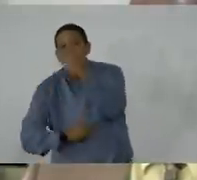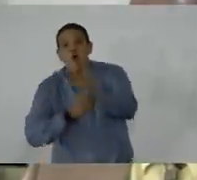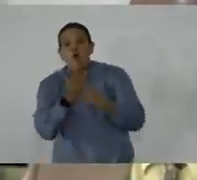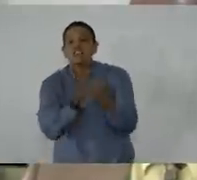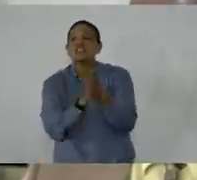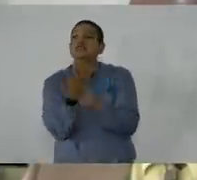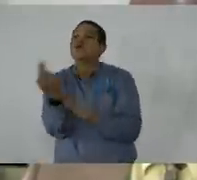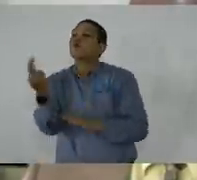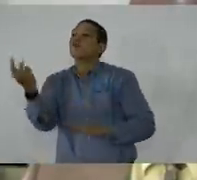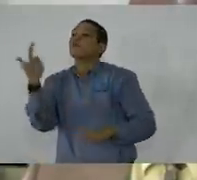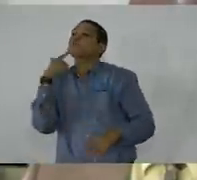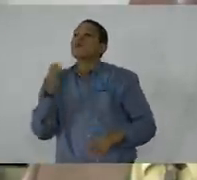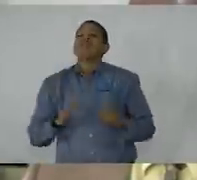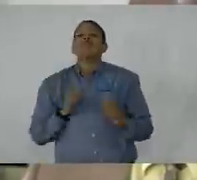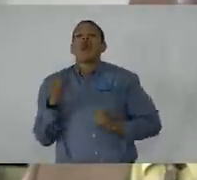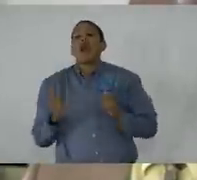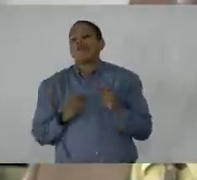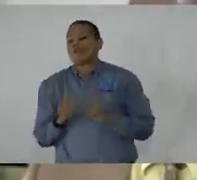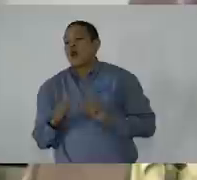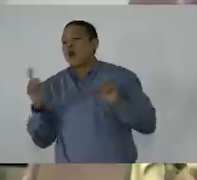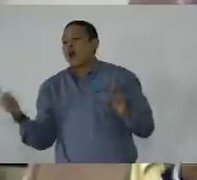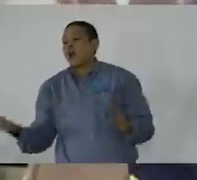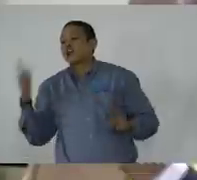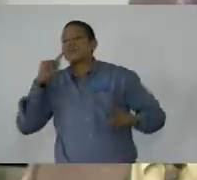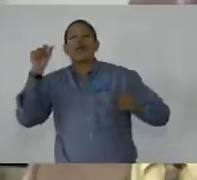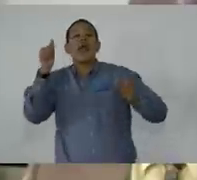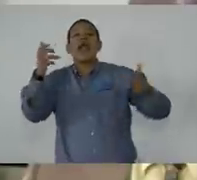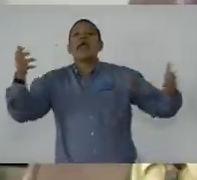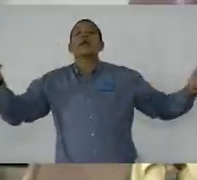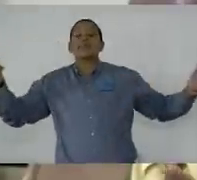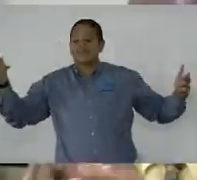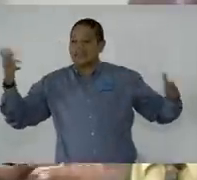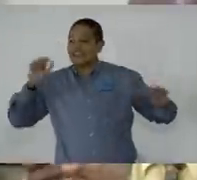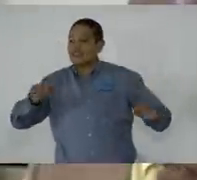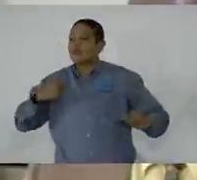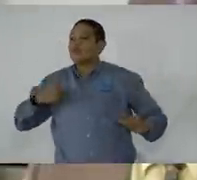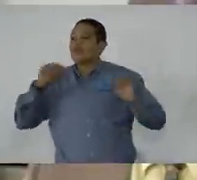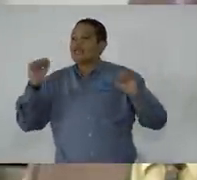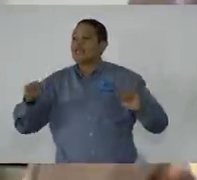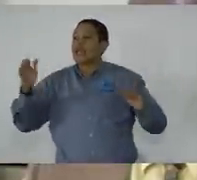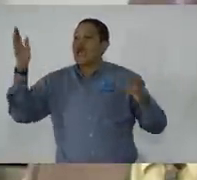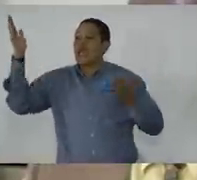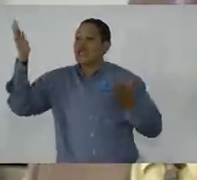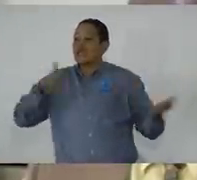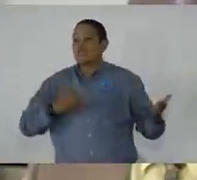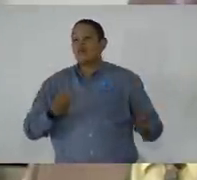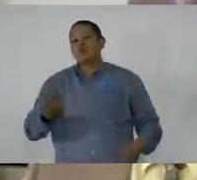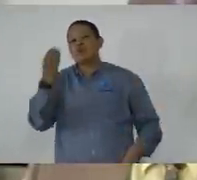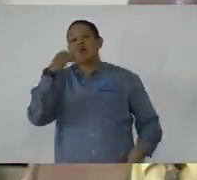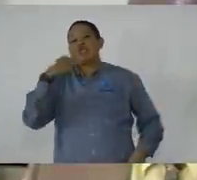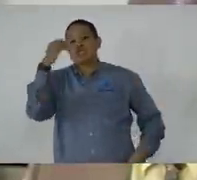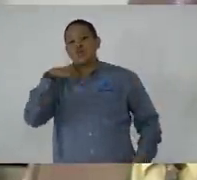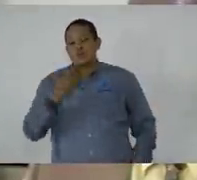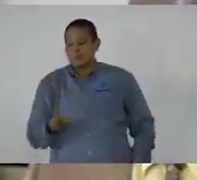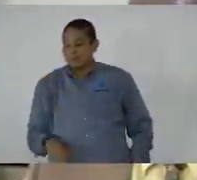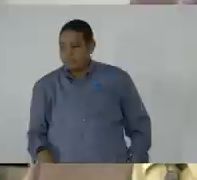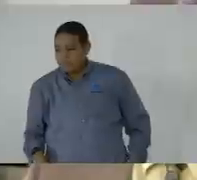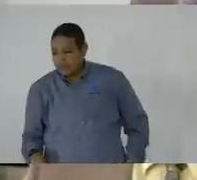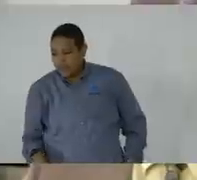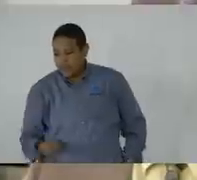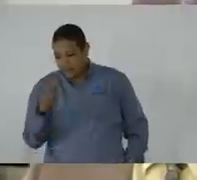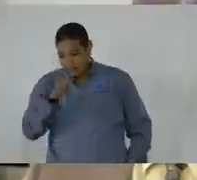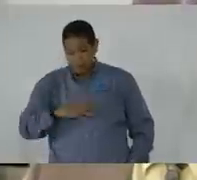be used as viable alternatives to anything that we can import to consume. Madam